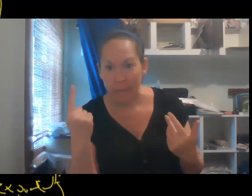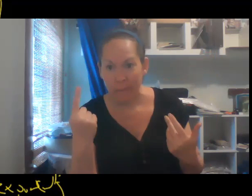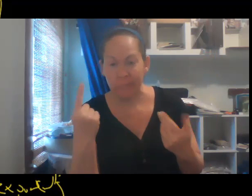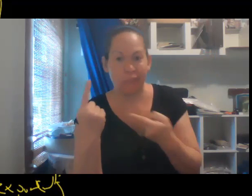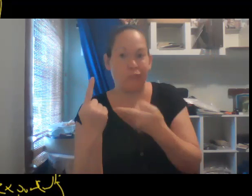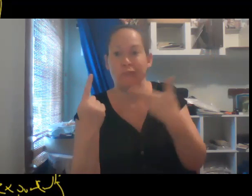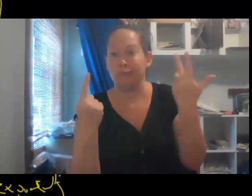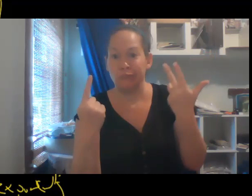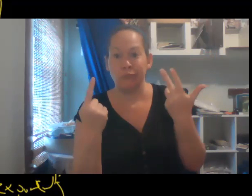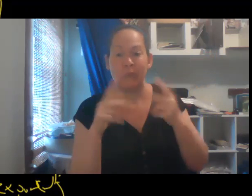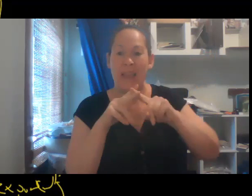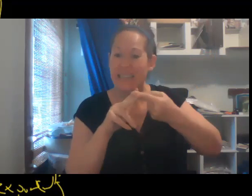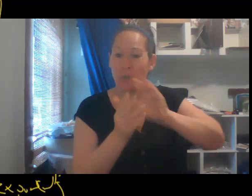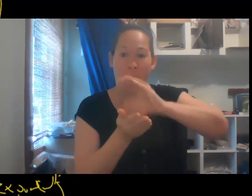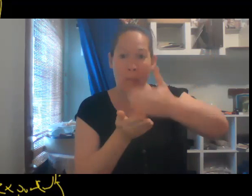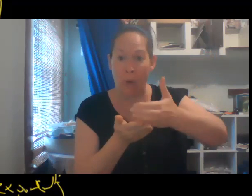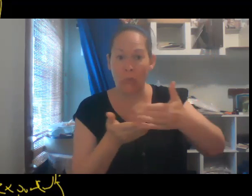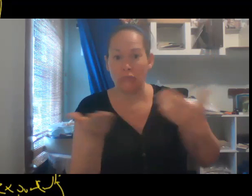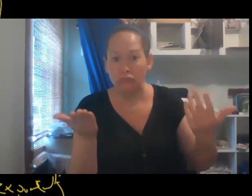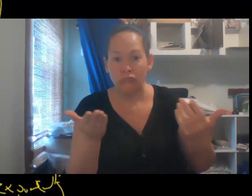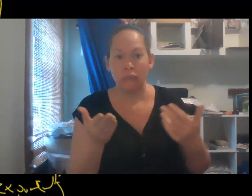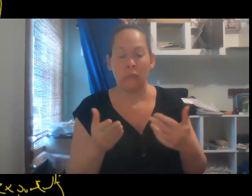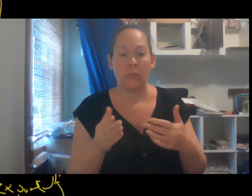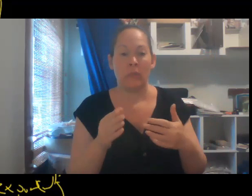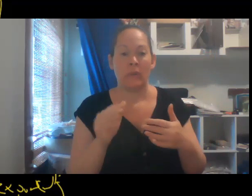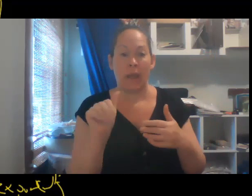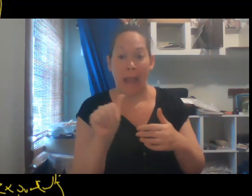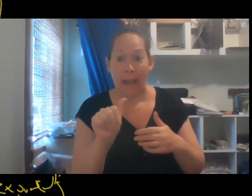whatever my initial amount, as E